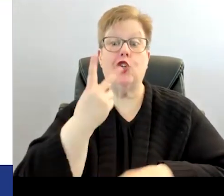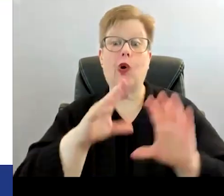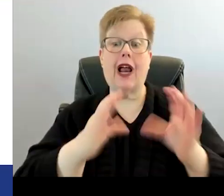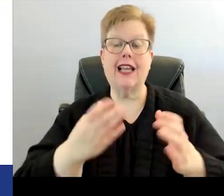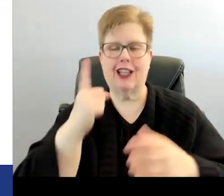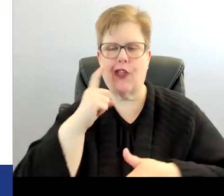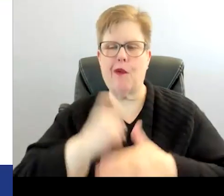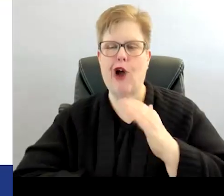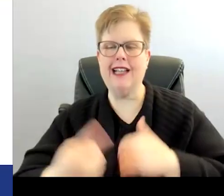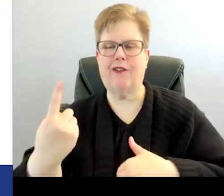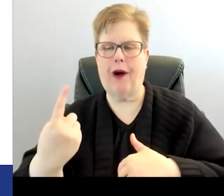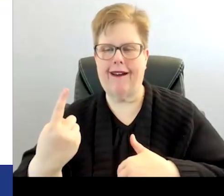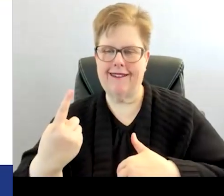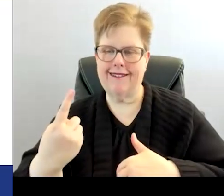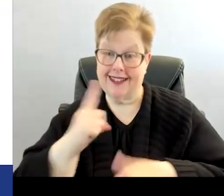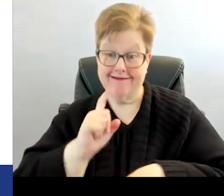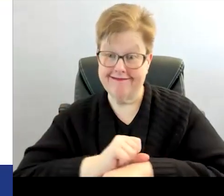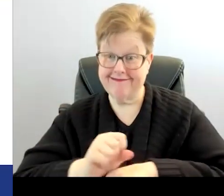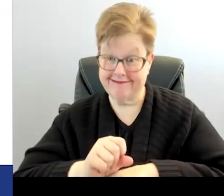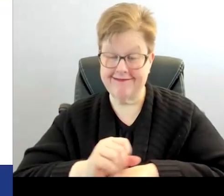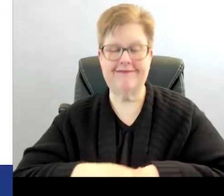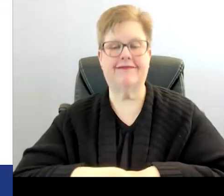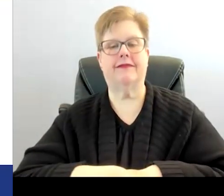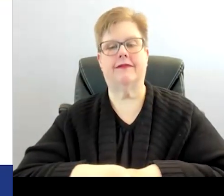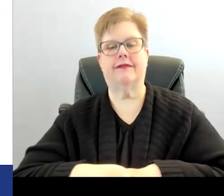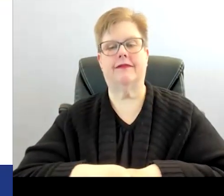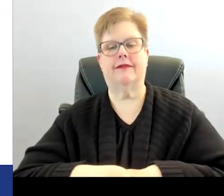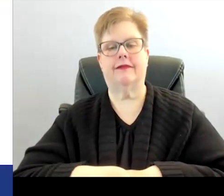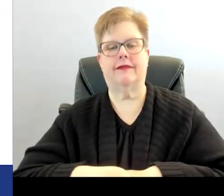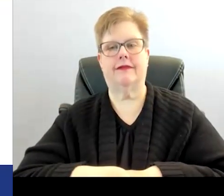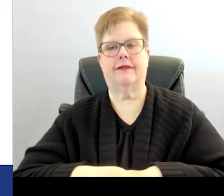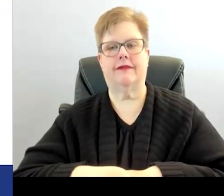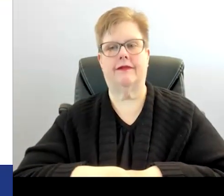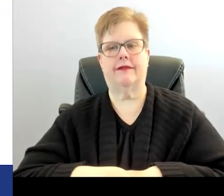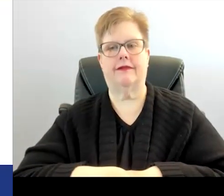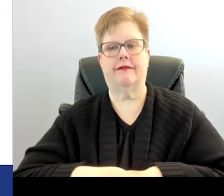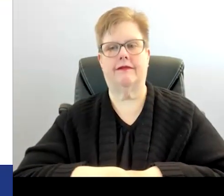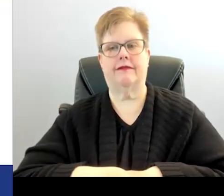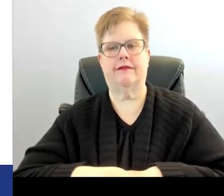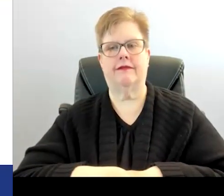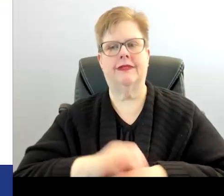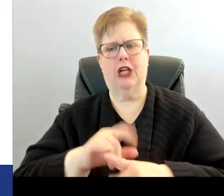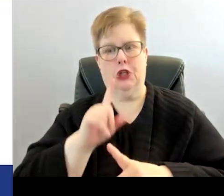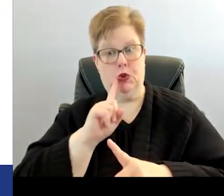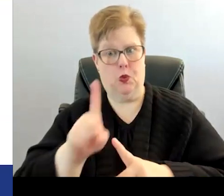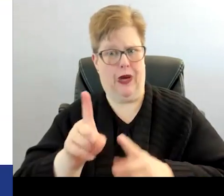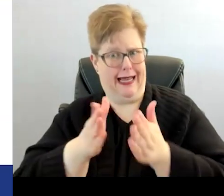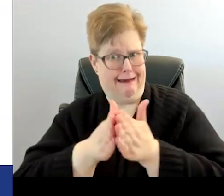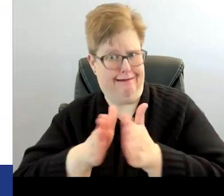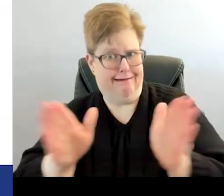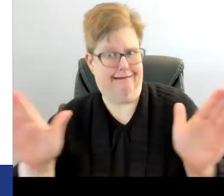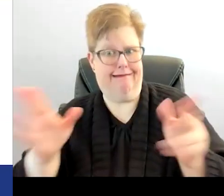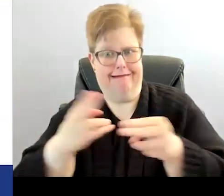1, quite literally. So that is the really broad